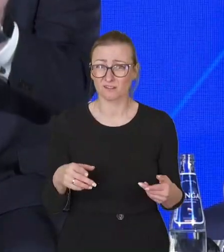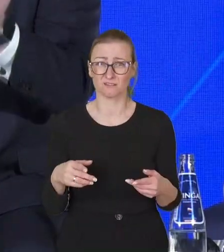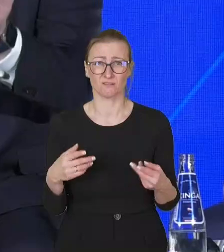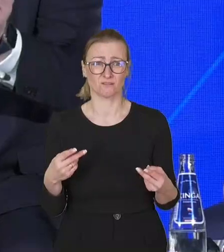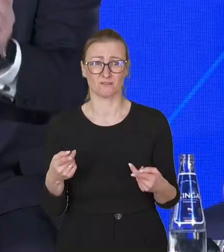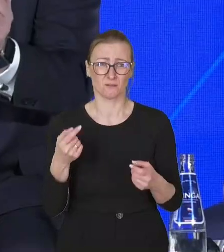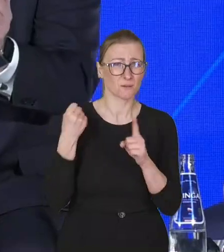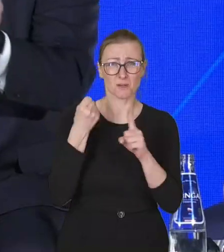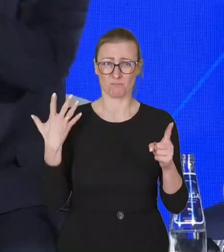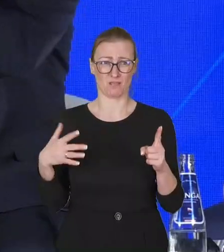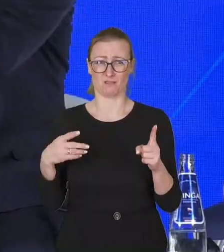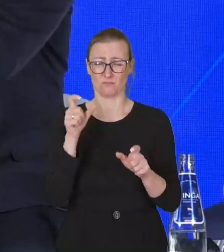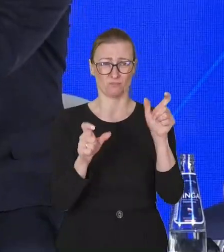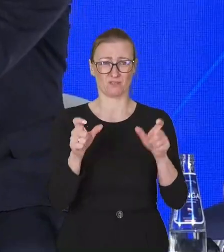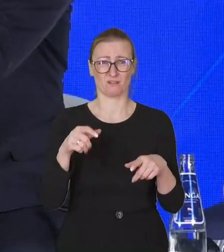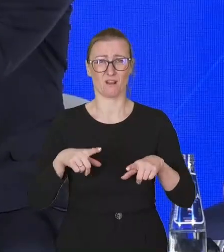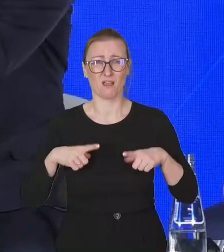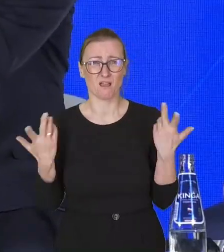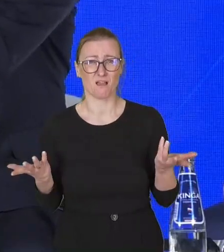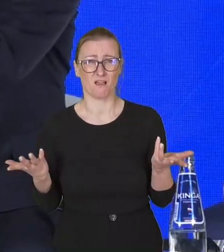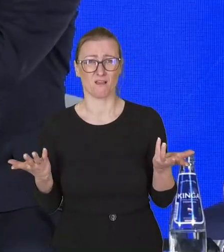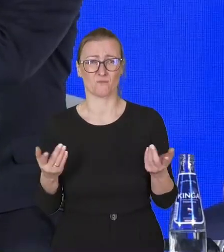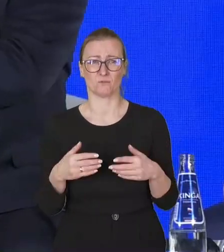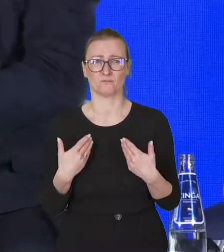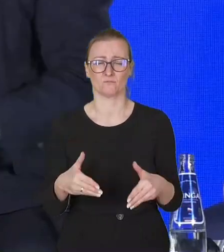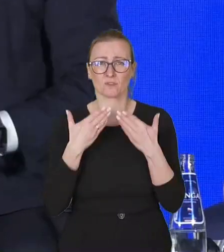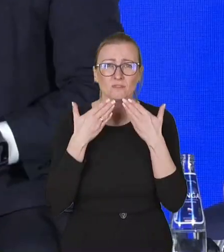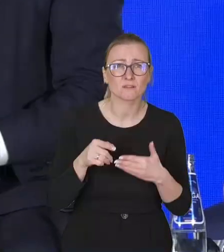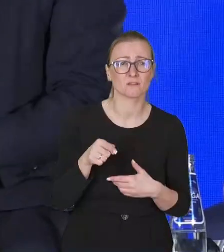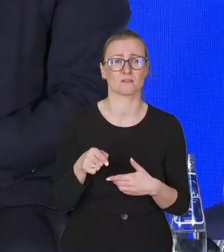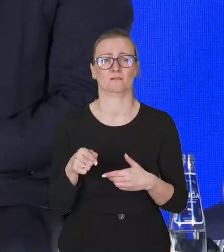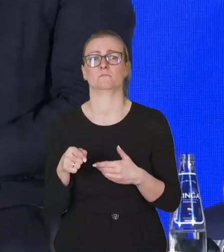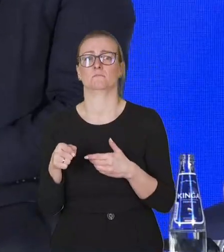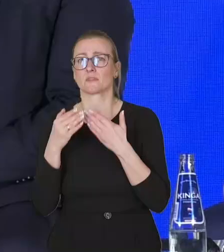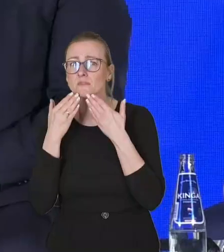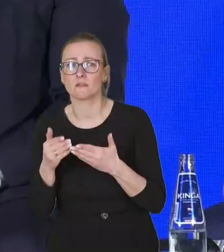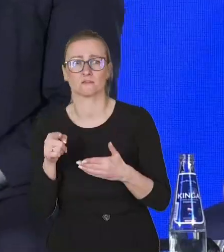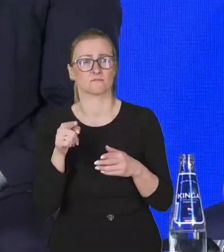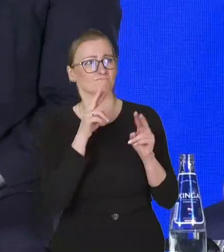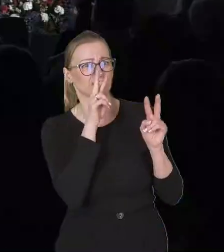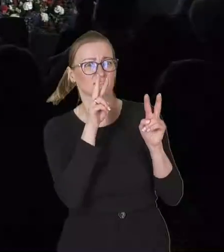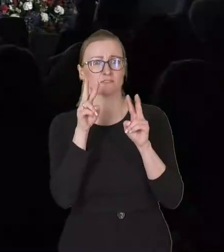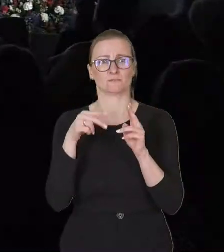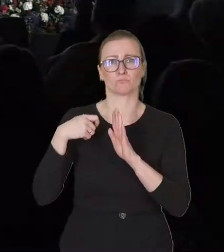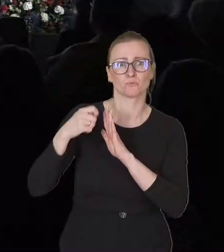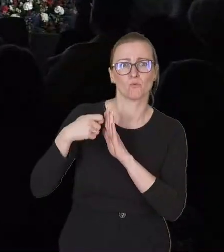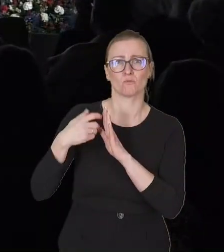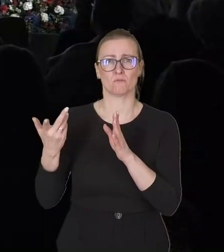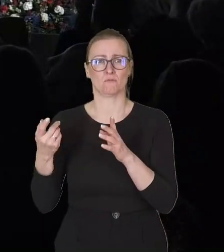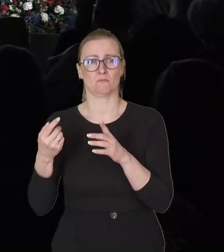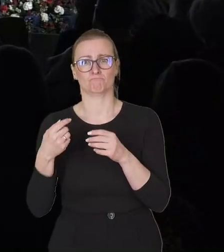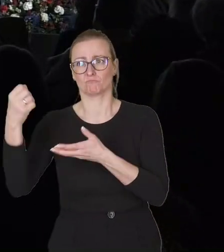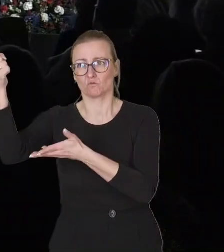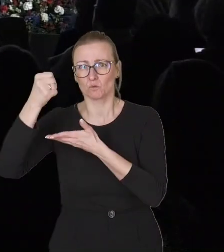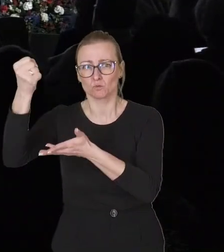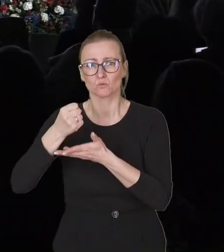feel European Union because they see projects funded by the cohesion policy. And if I may pause you at that moment, because that's a very nice